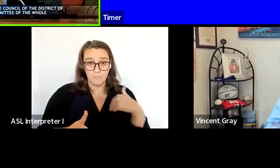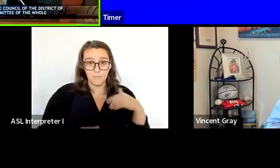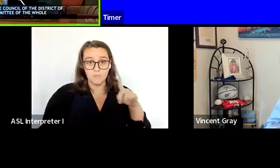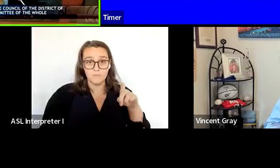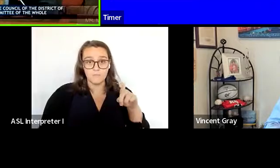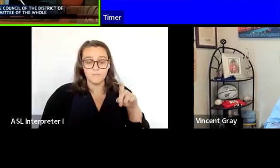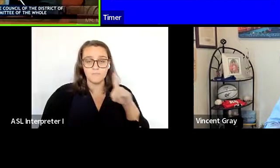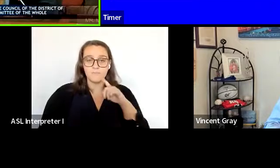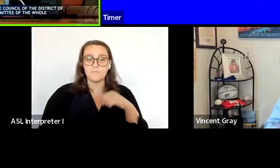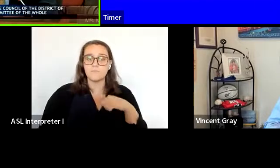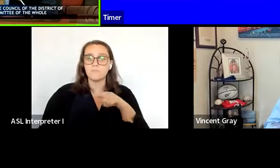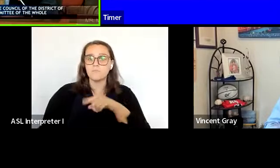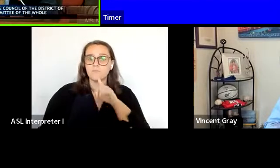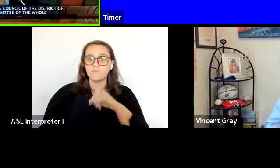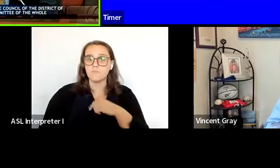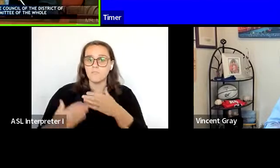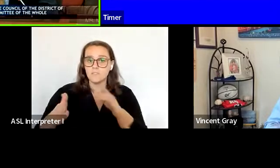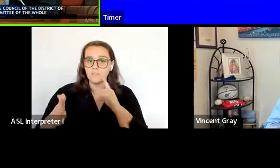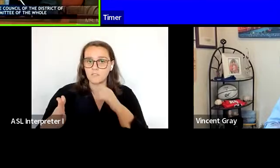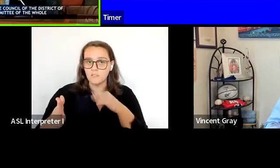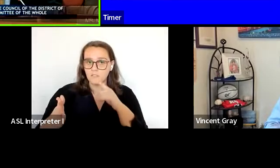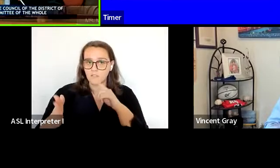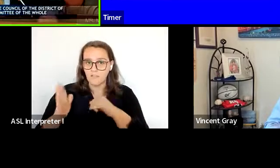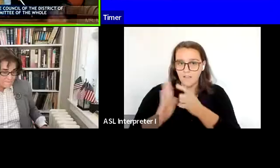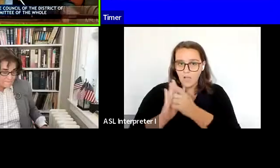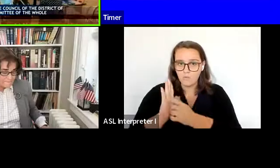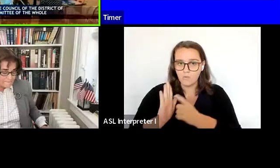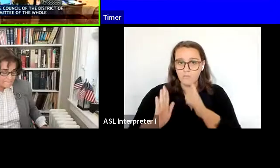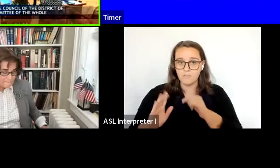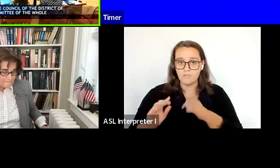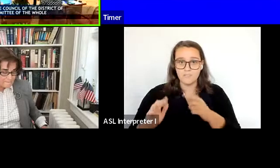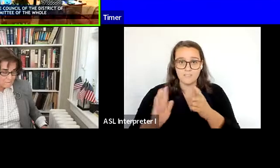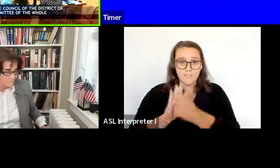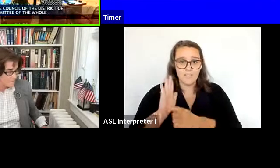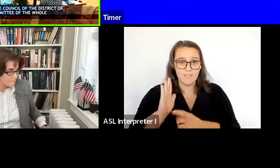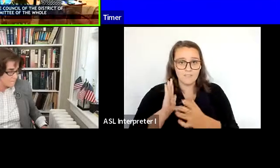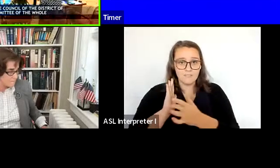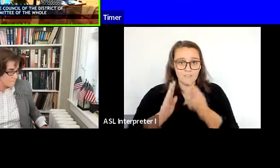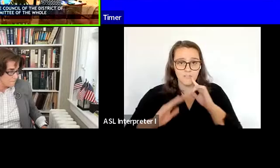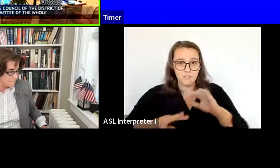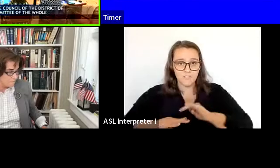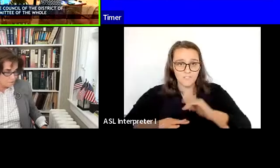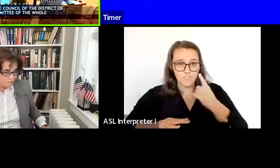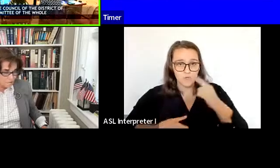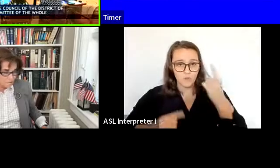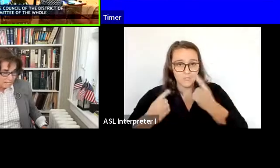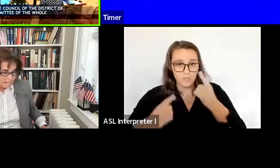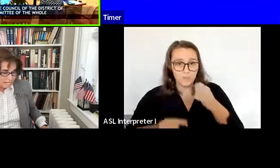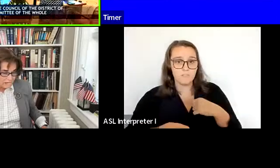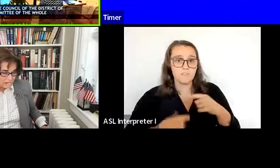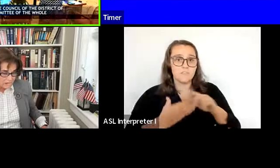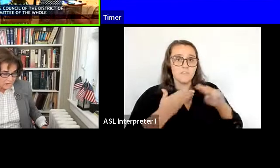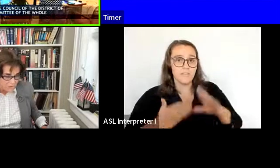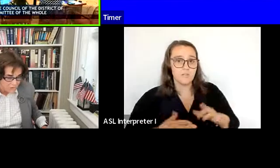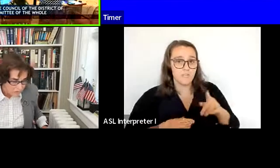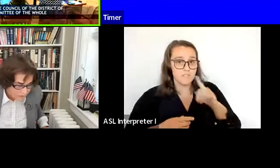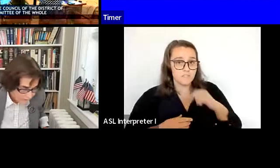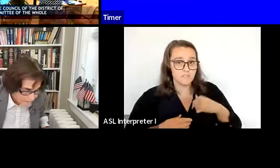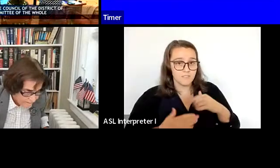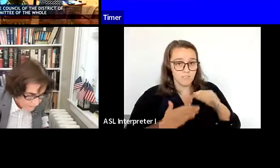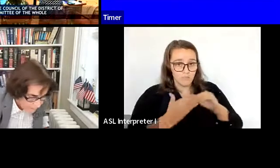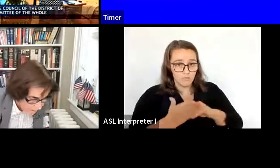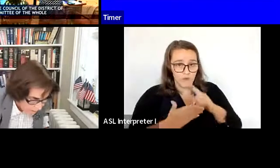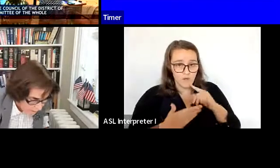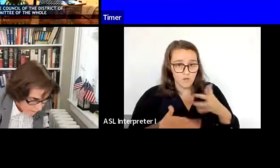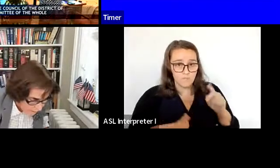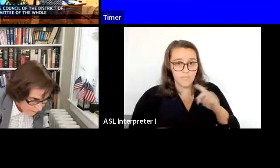Madam General Counsel, is the measure legally and technically sufficient for our consideration? Yes, it is. Madam Secretary, is the record complete? Yes, it